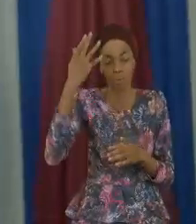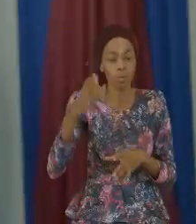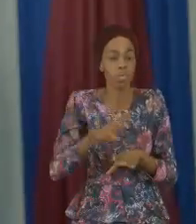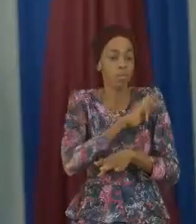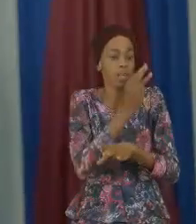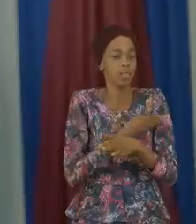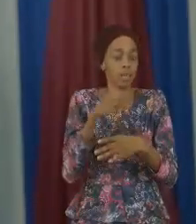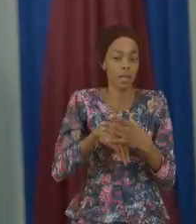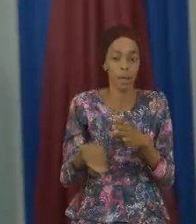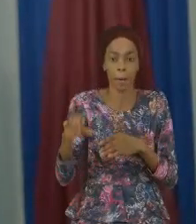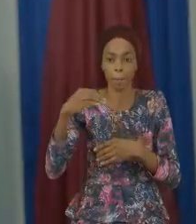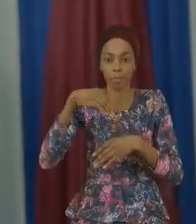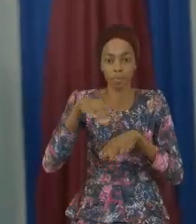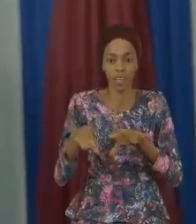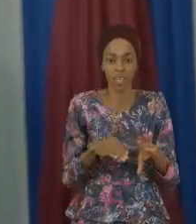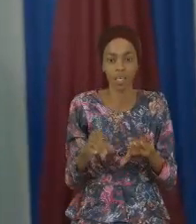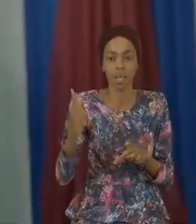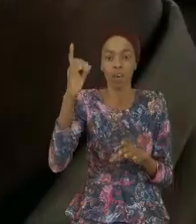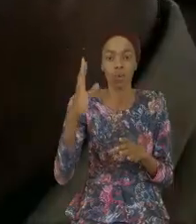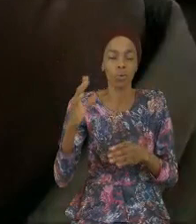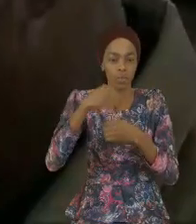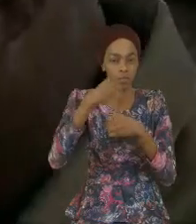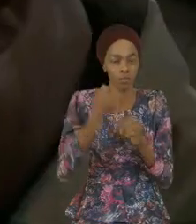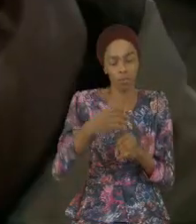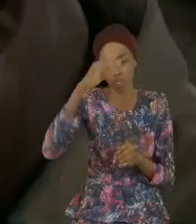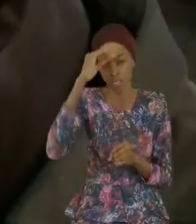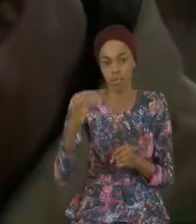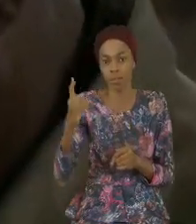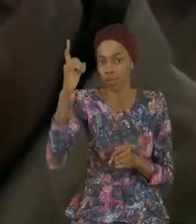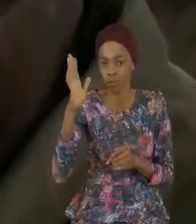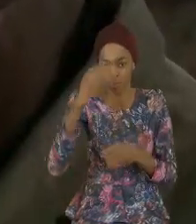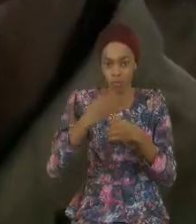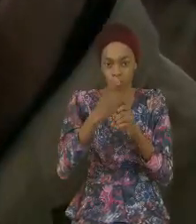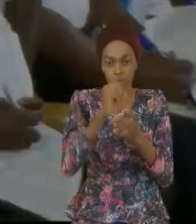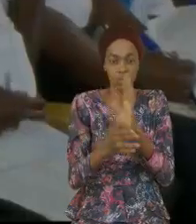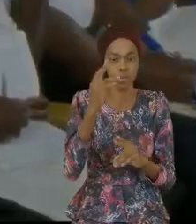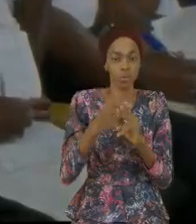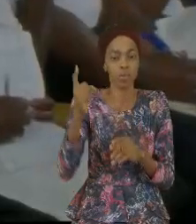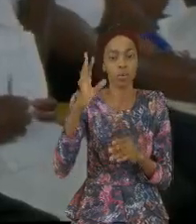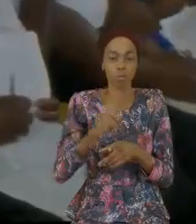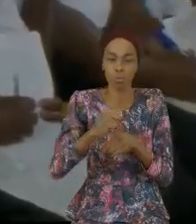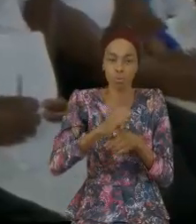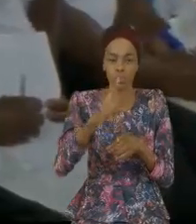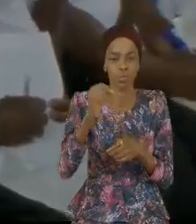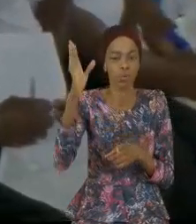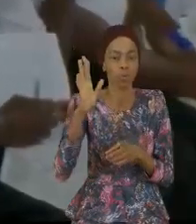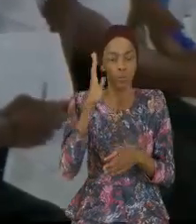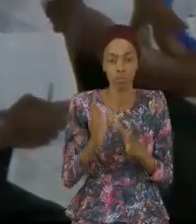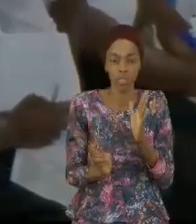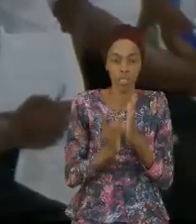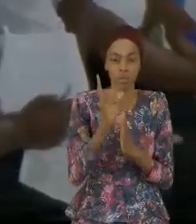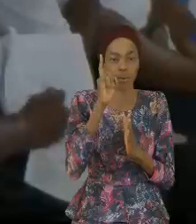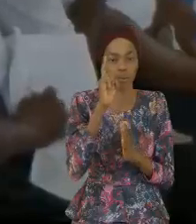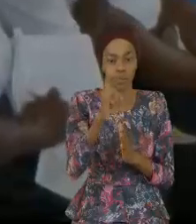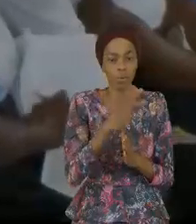formed him. The Lord will form you. Yes. He will train you. Yes. He will develop you.